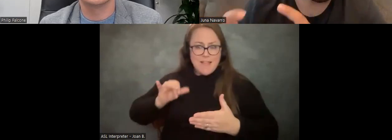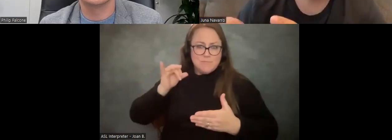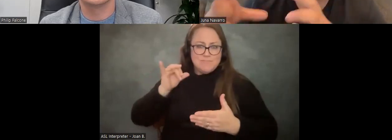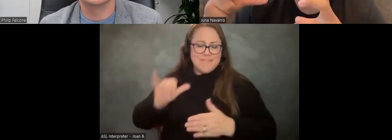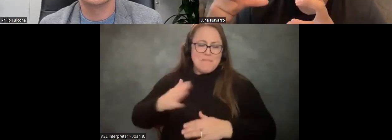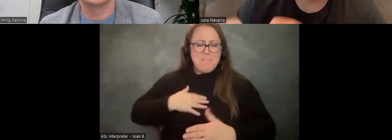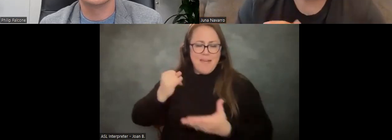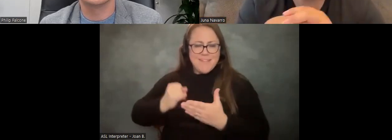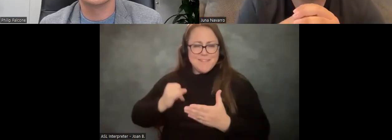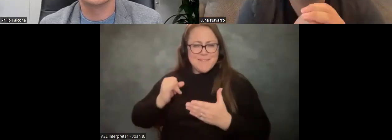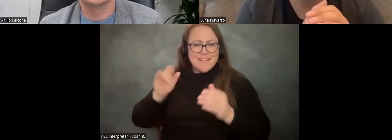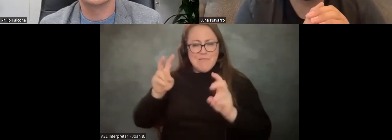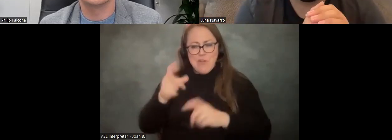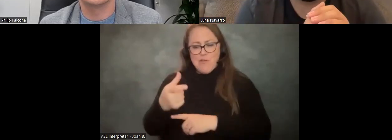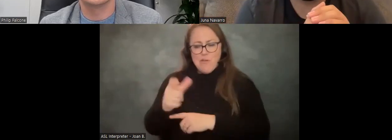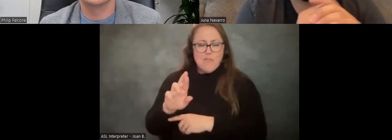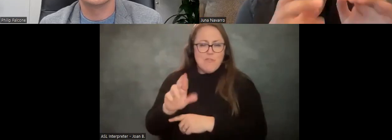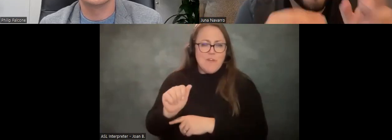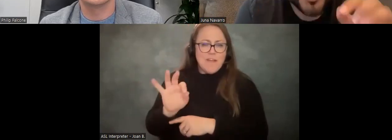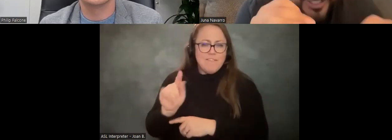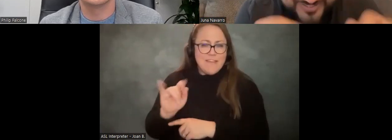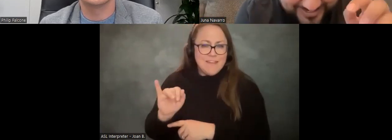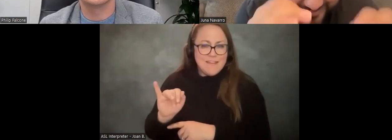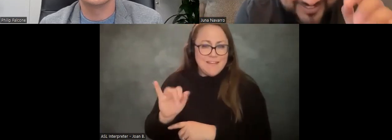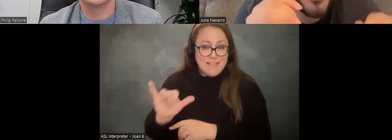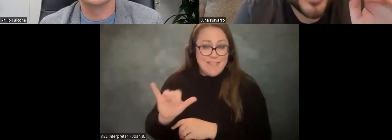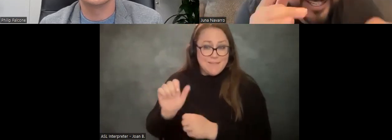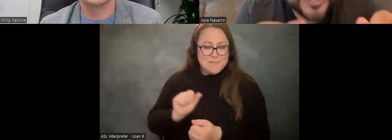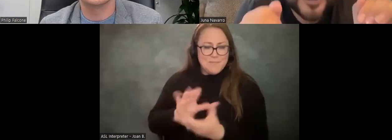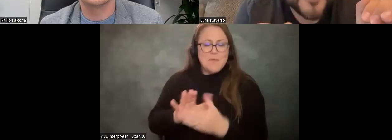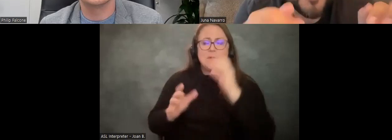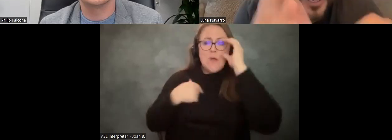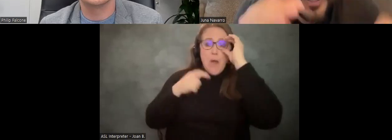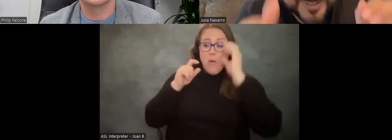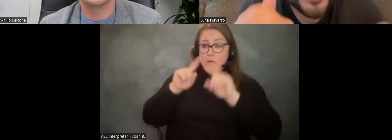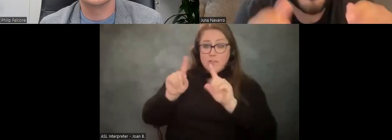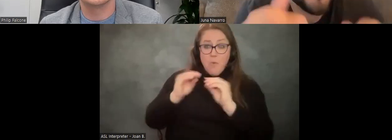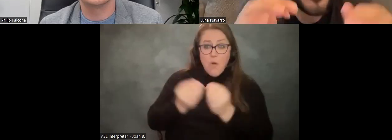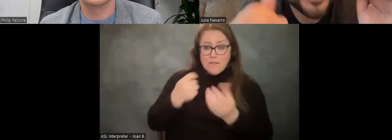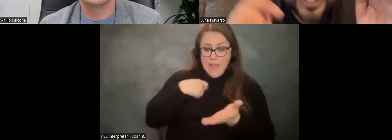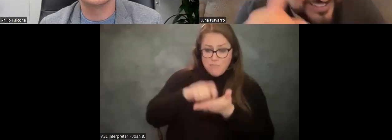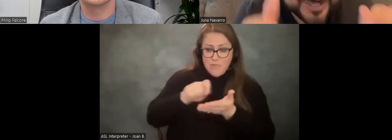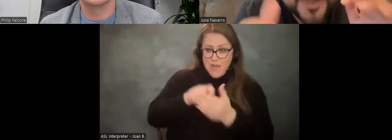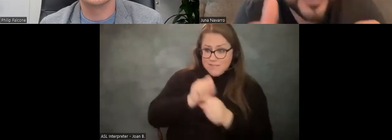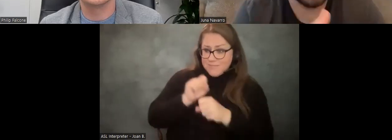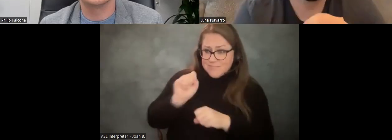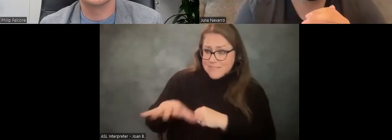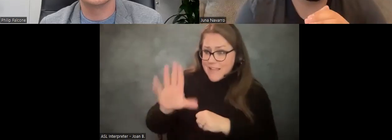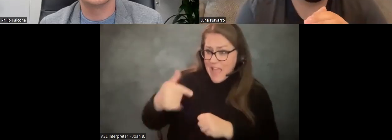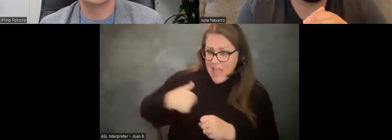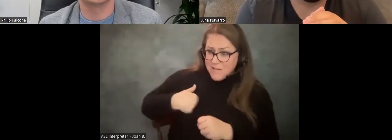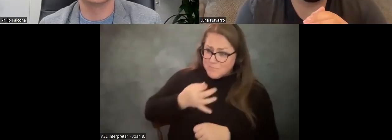my illustration graffiti style. And I was writing to all these organizations, hey, I'm an artist and I want to just donate a